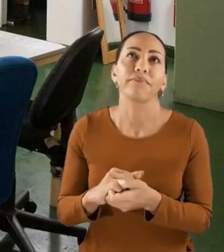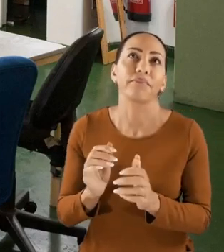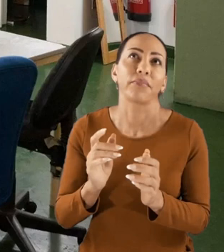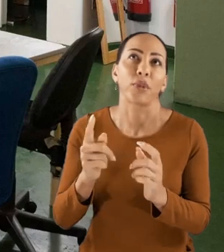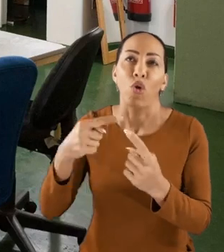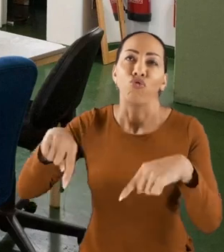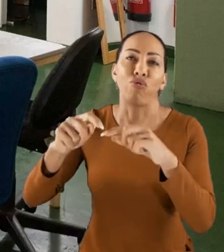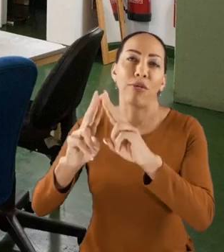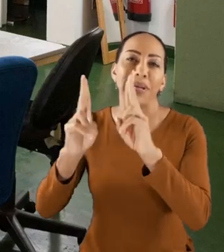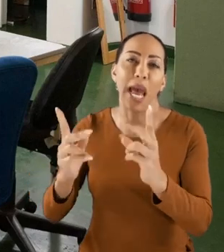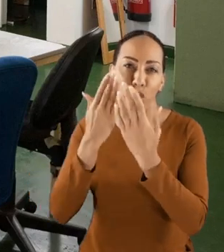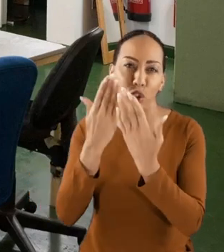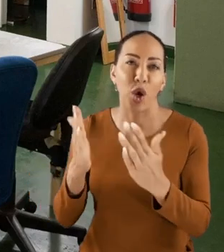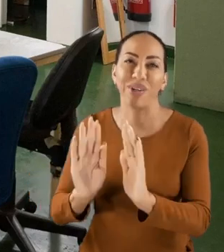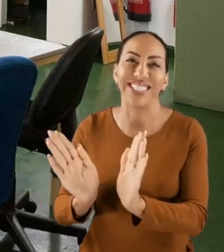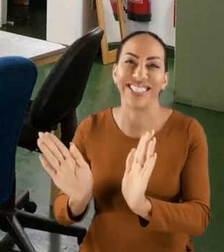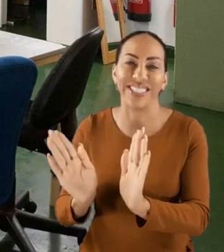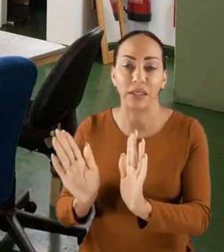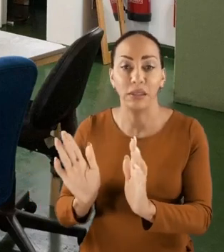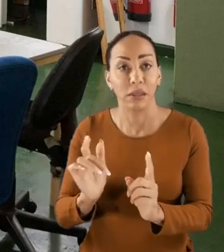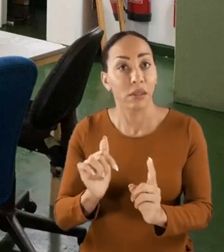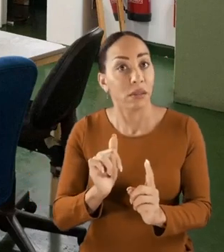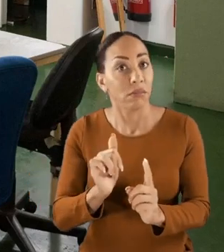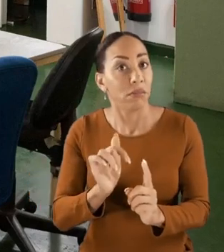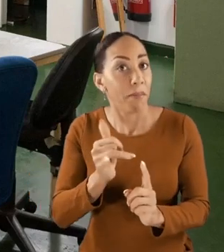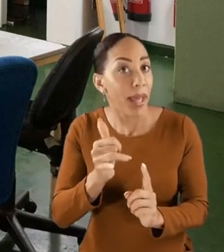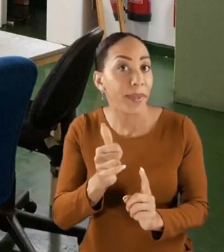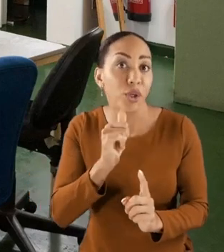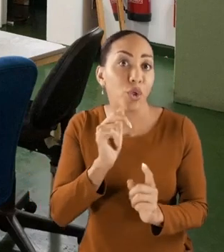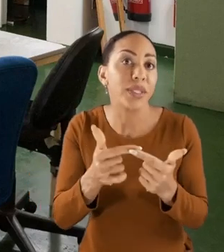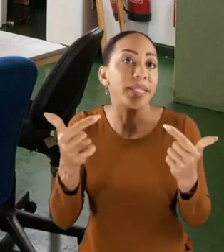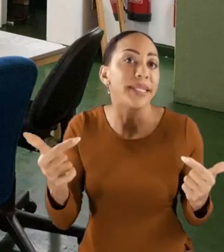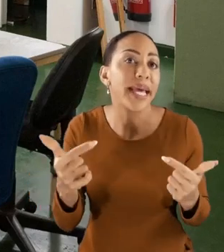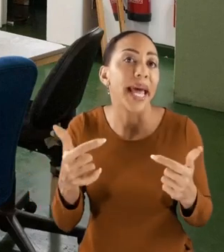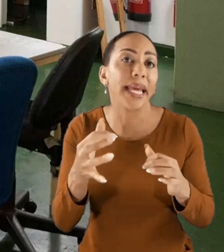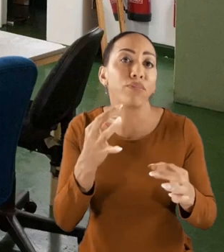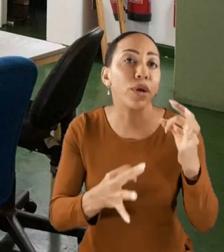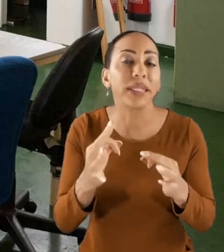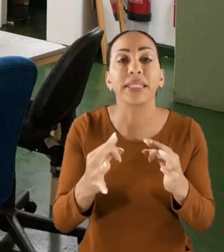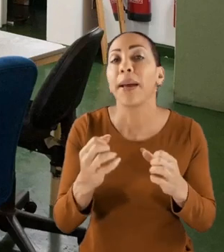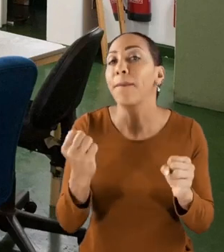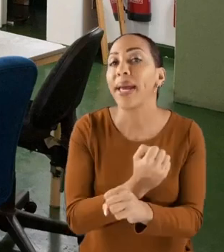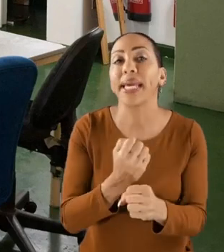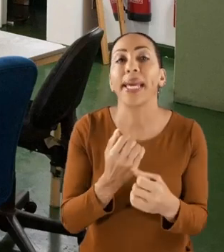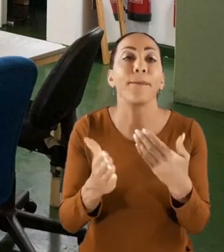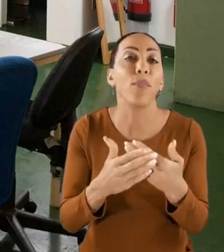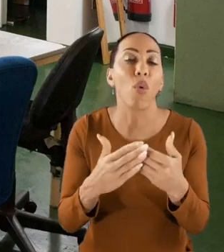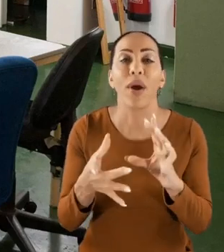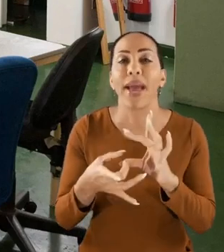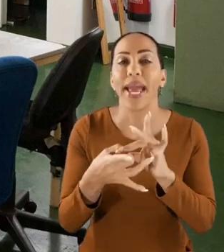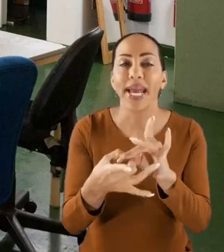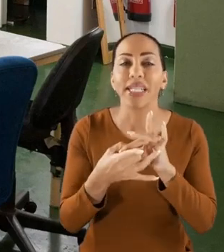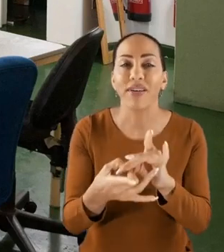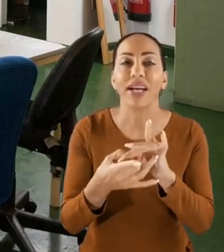rather than looking at that roundhouse show, looking at how can we use the telepresence element to make an interactive,